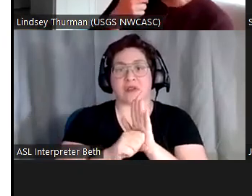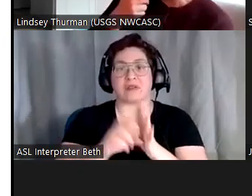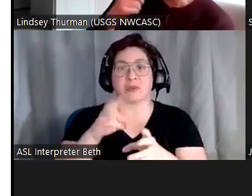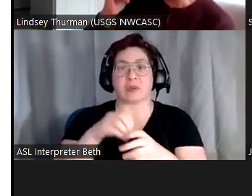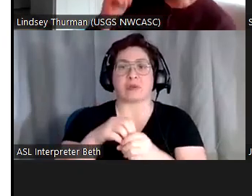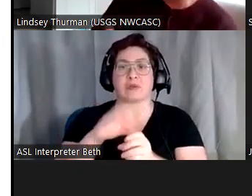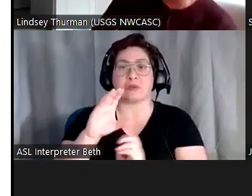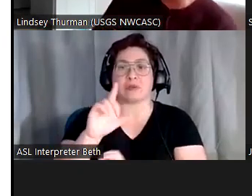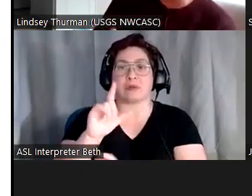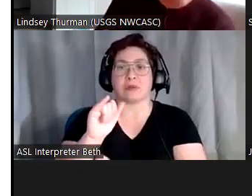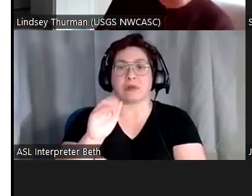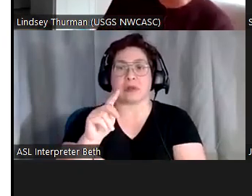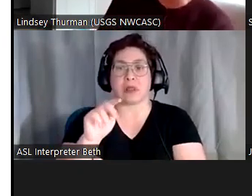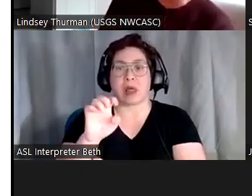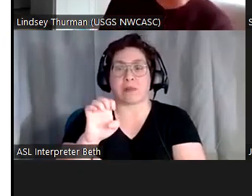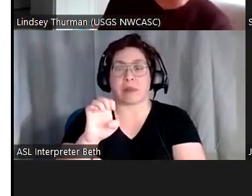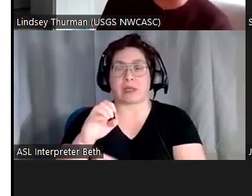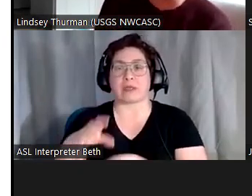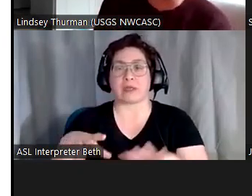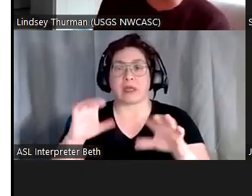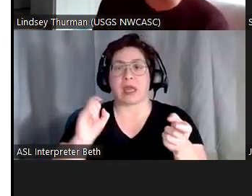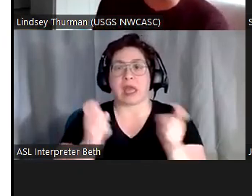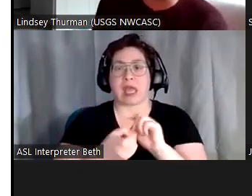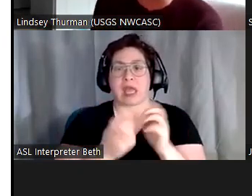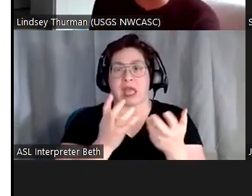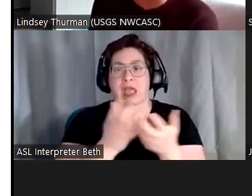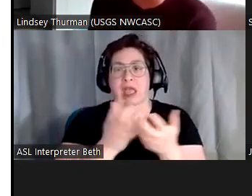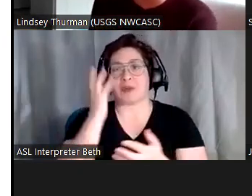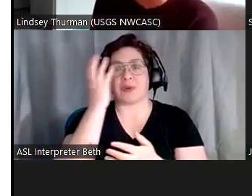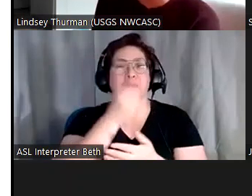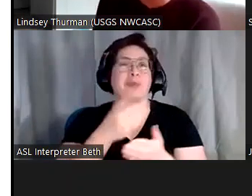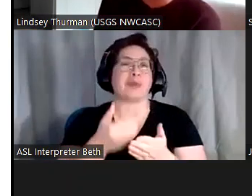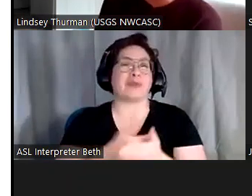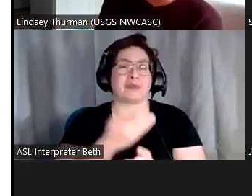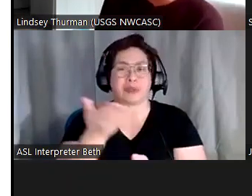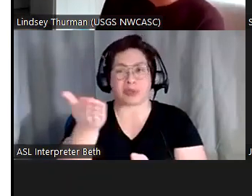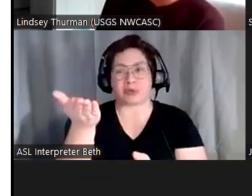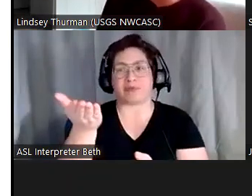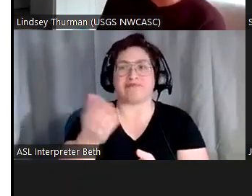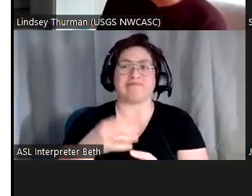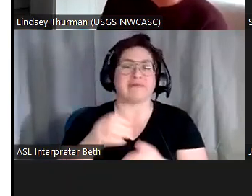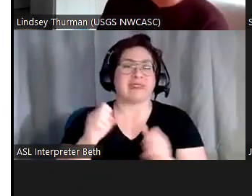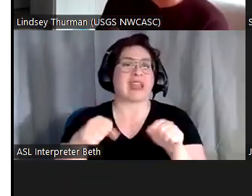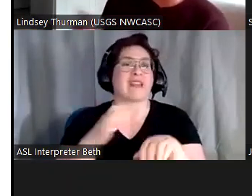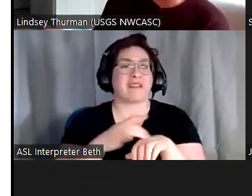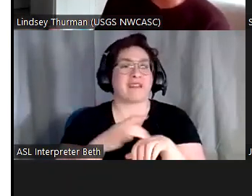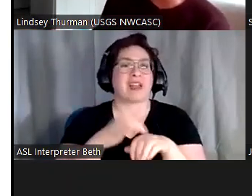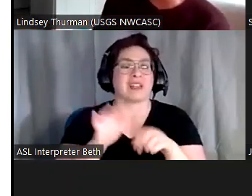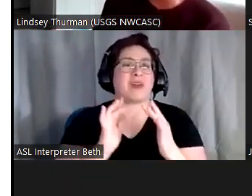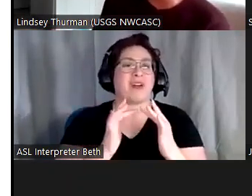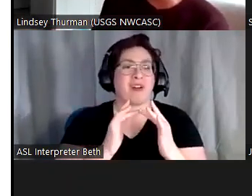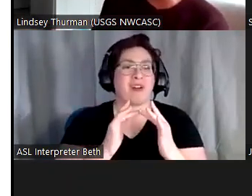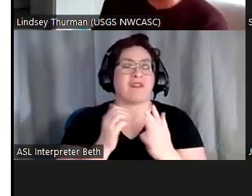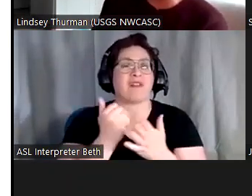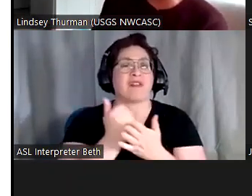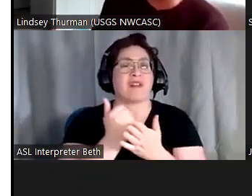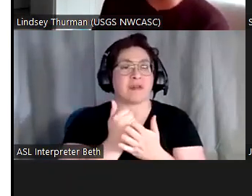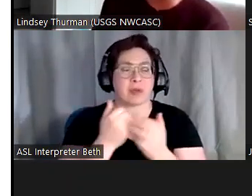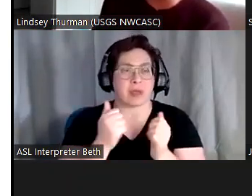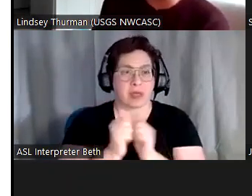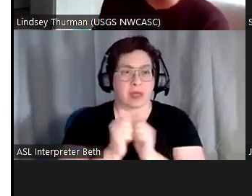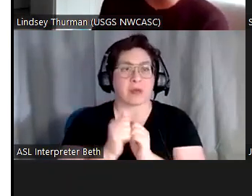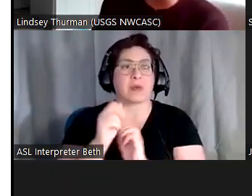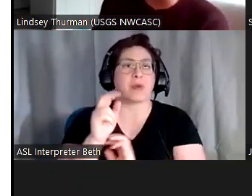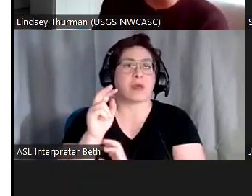SWAPs. That is a beautiful new version that is now available online. And I'll be helping with the National Fish, Wildlife, and